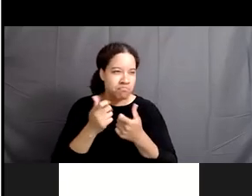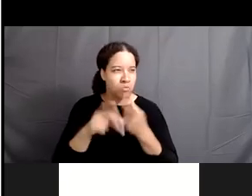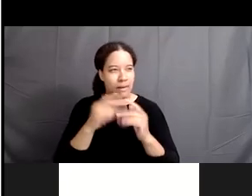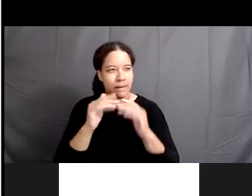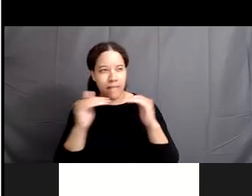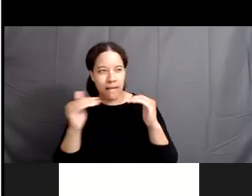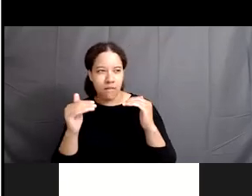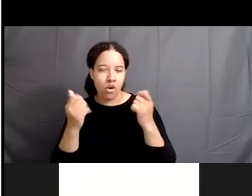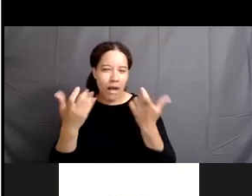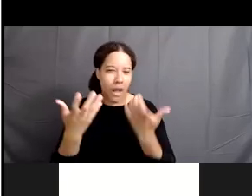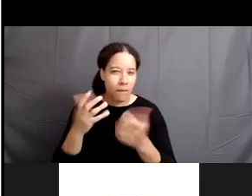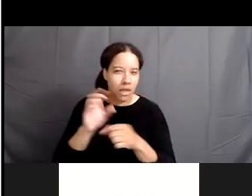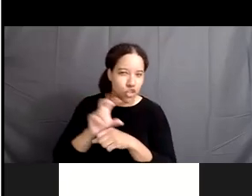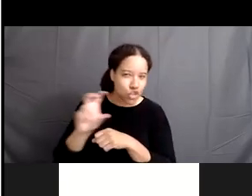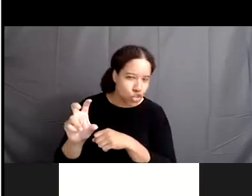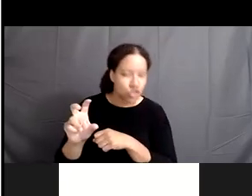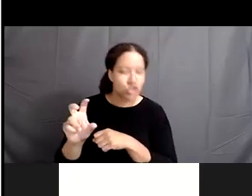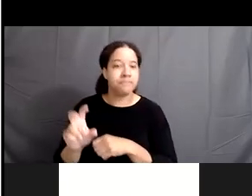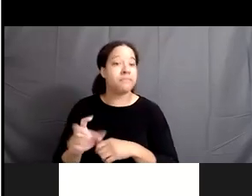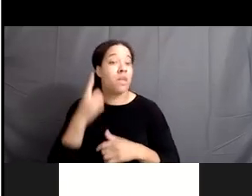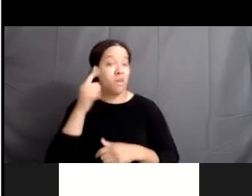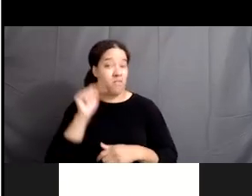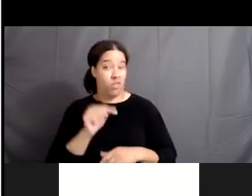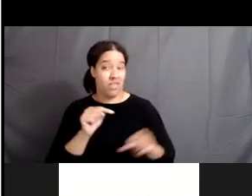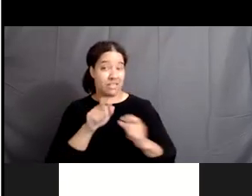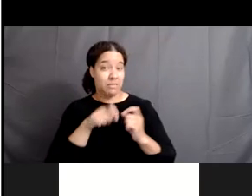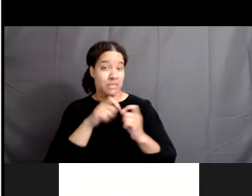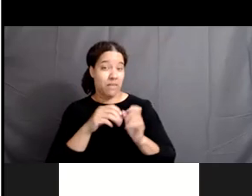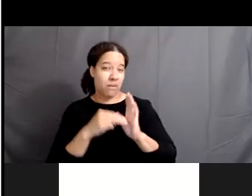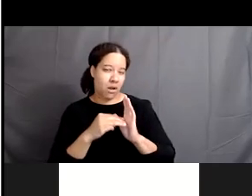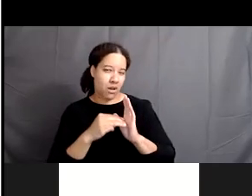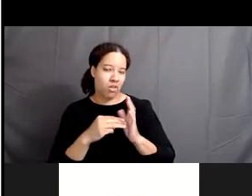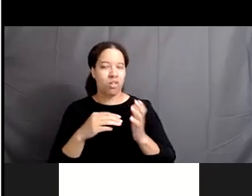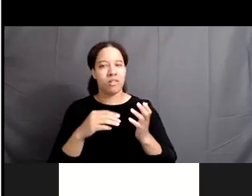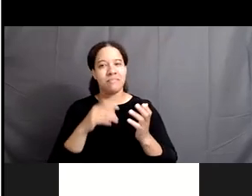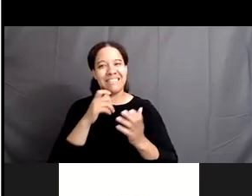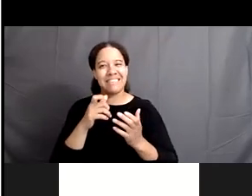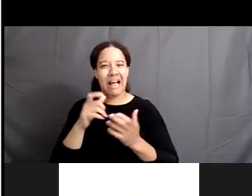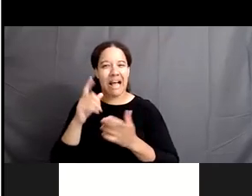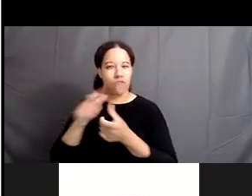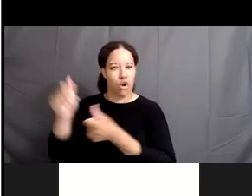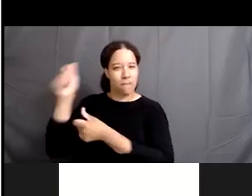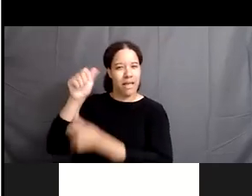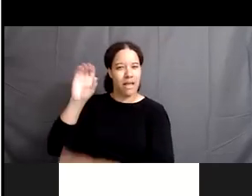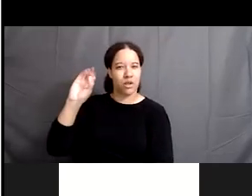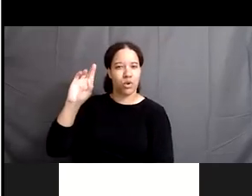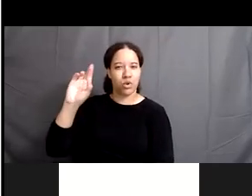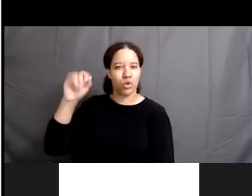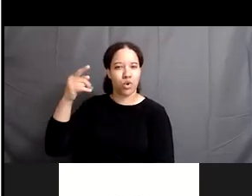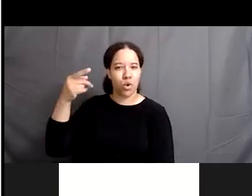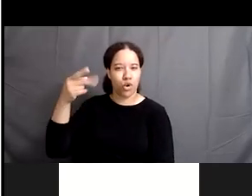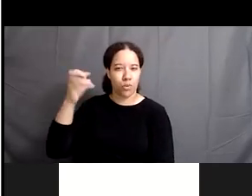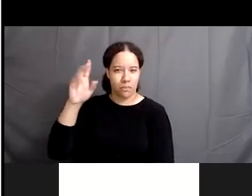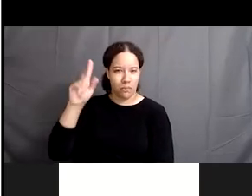investment. In this business model, it isn't the same as kind of corporate stock companies where the number of shares that you